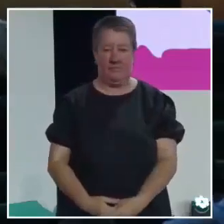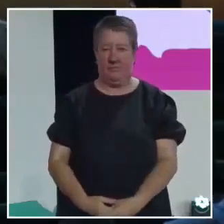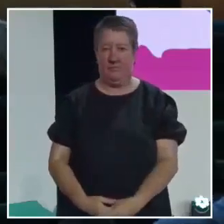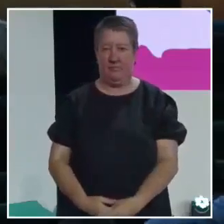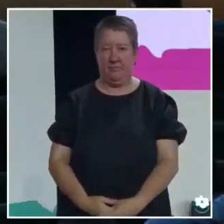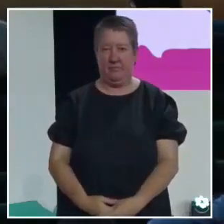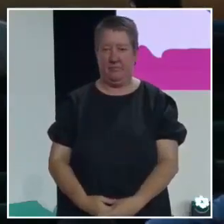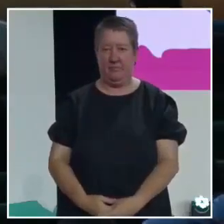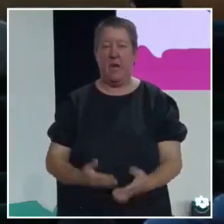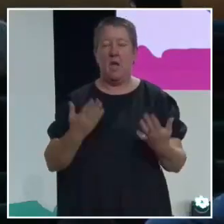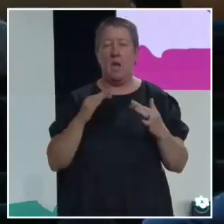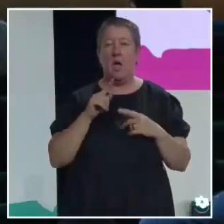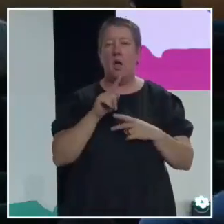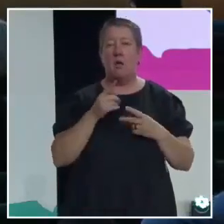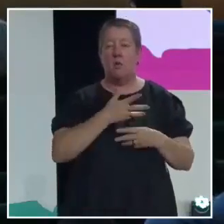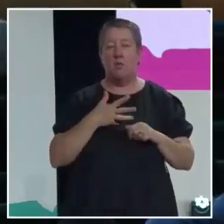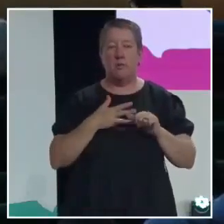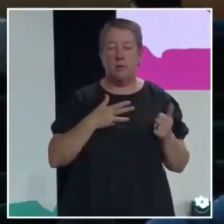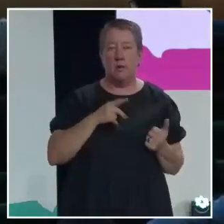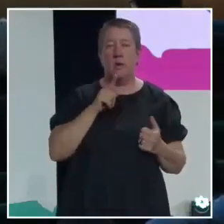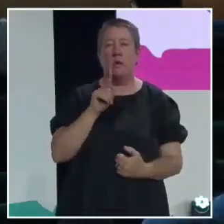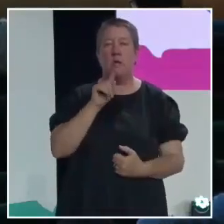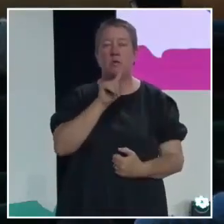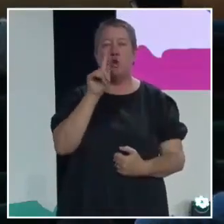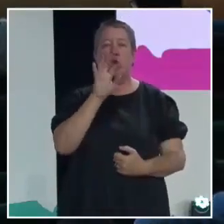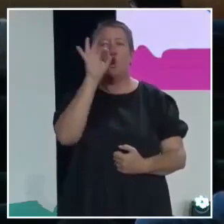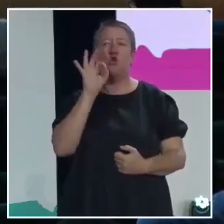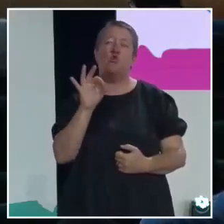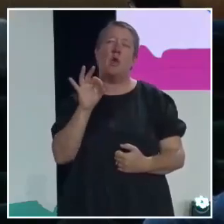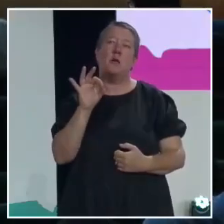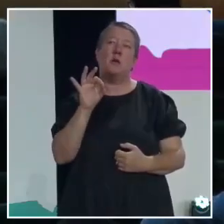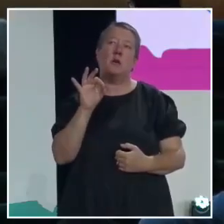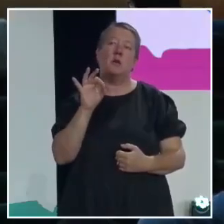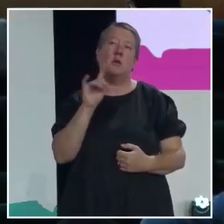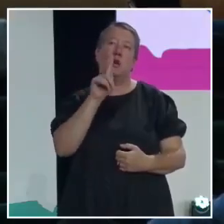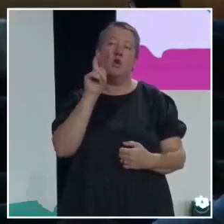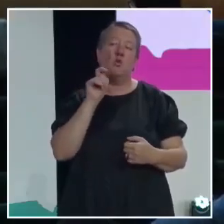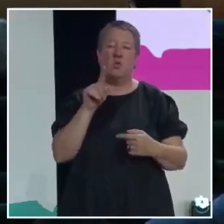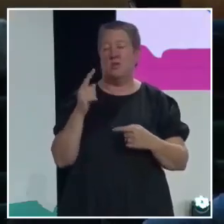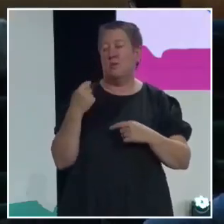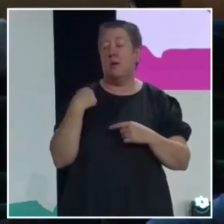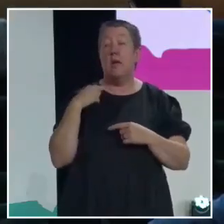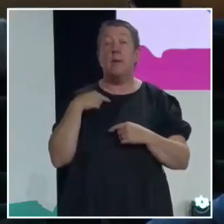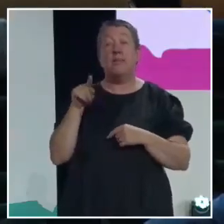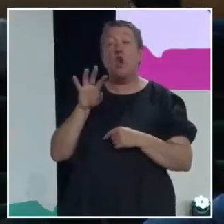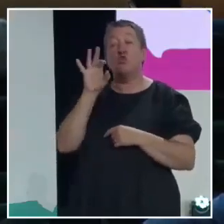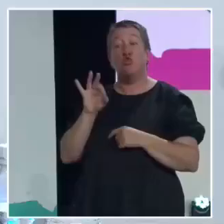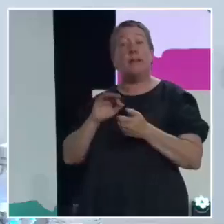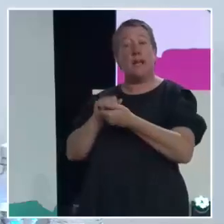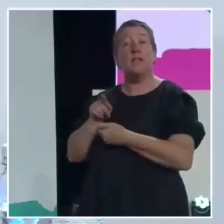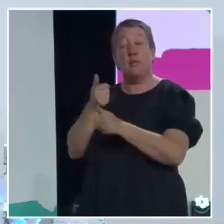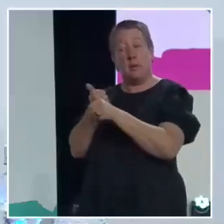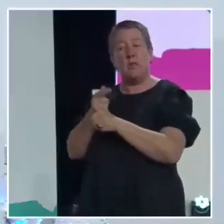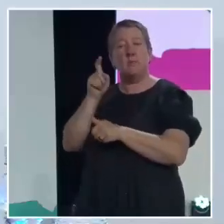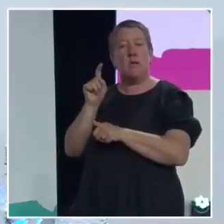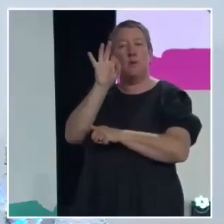Just on the rating question, we were talking the other evening that the rating agencies should be rated, and they would fail. I